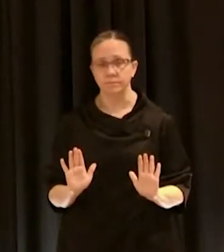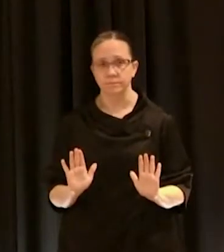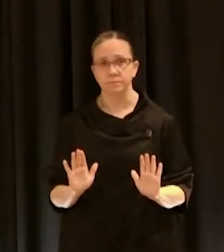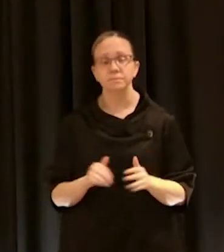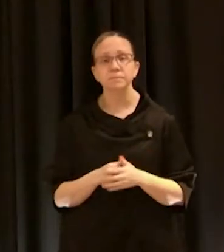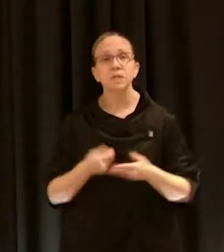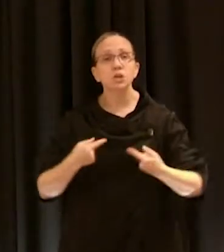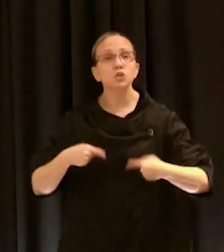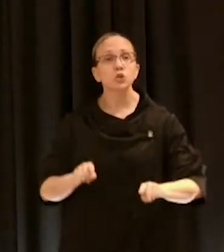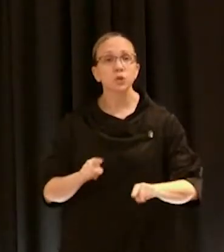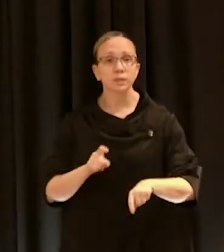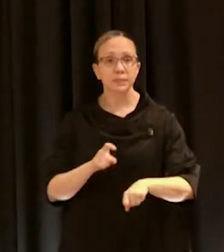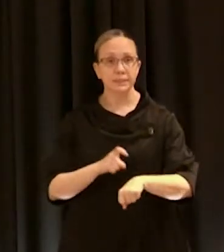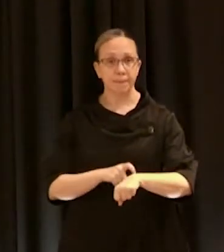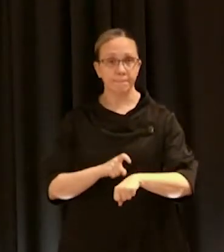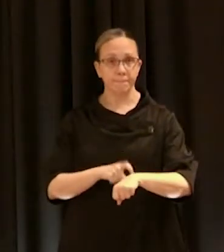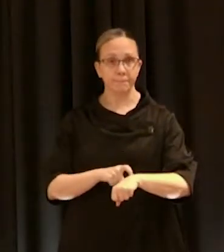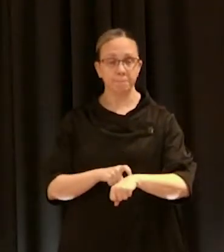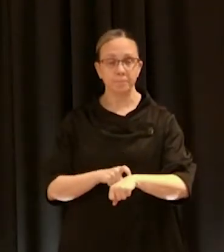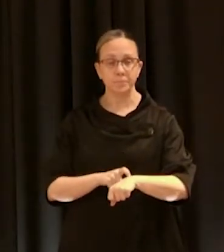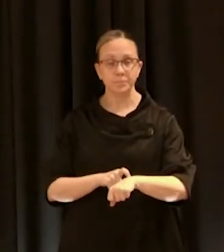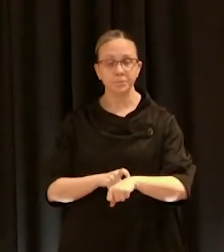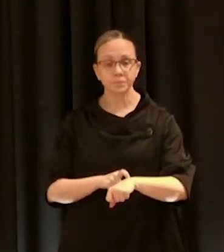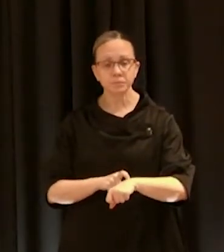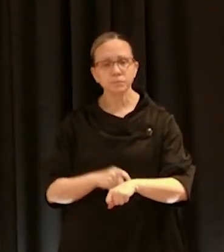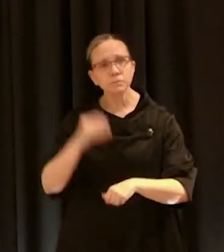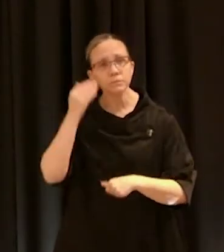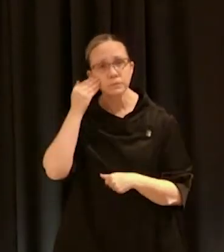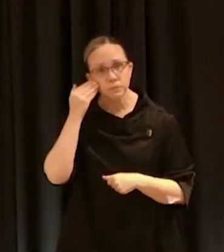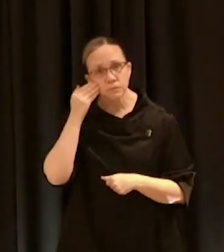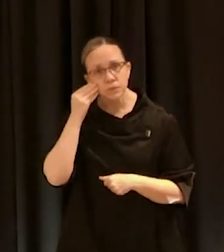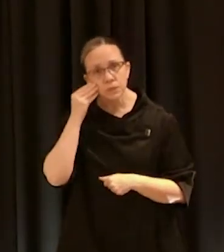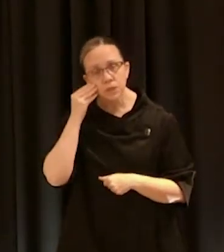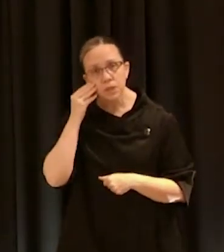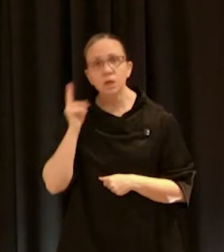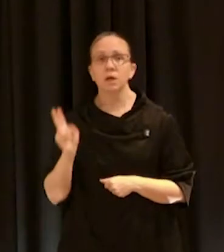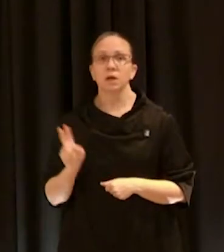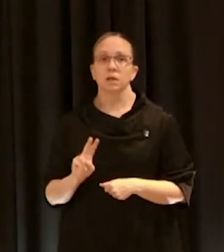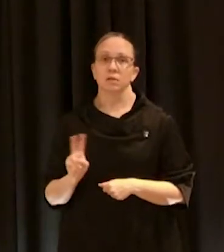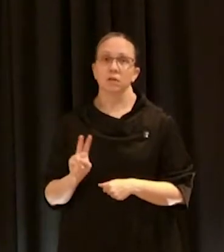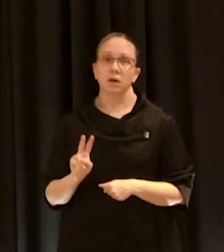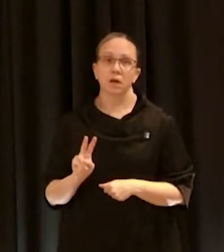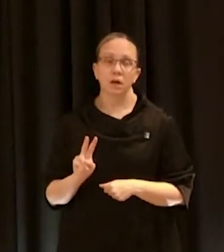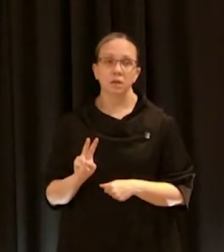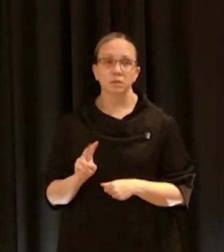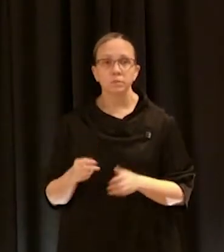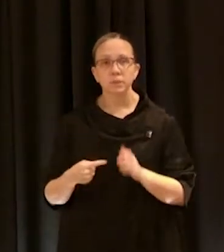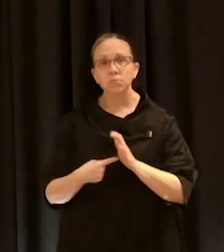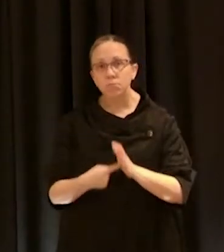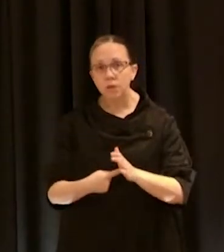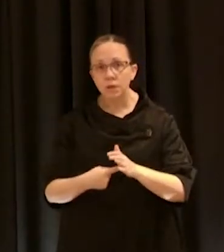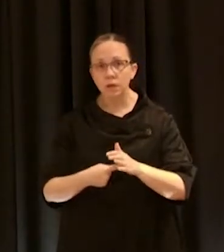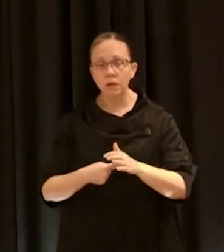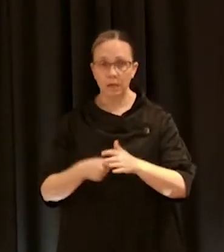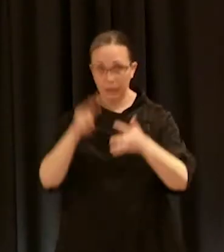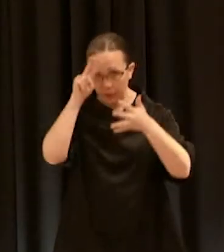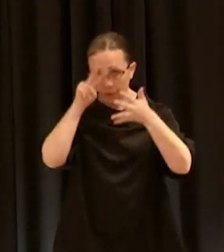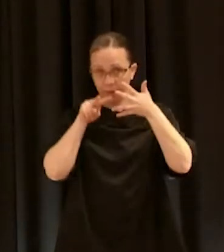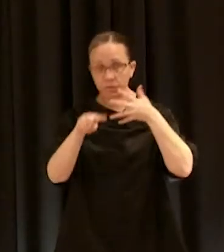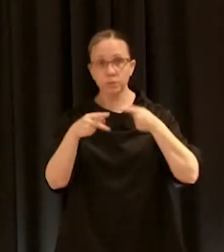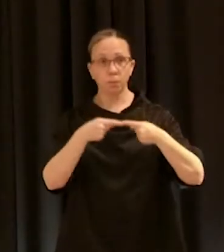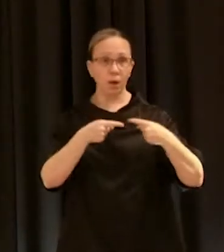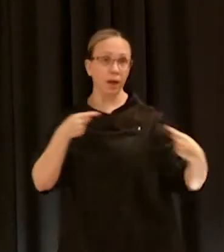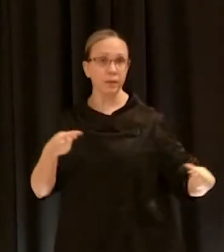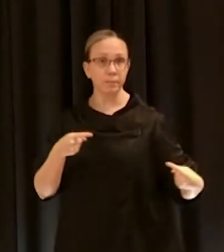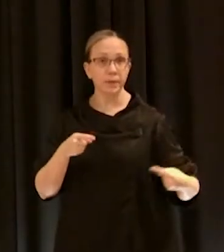ground during this season. I know the virus has been talked about as the invisible enemy. September the